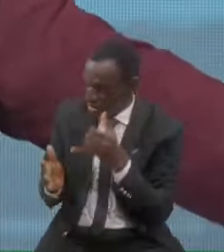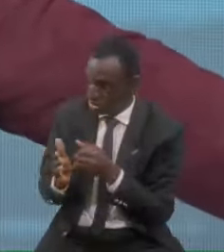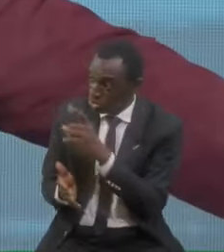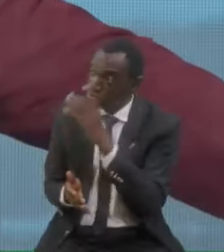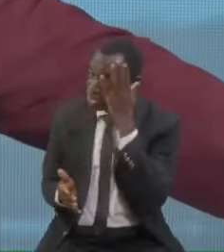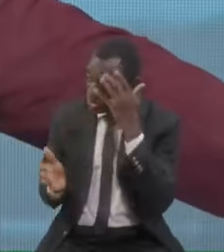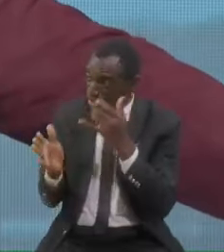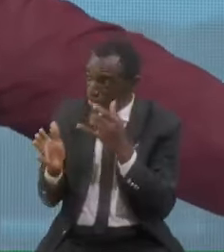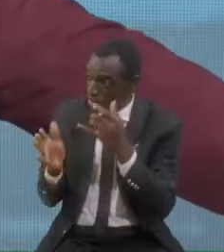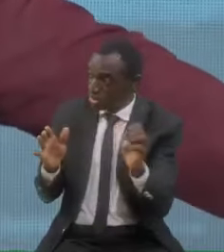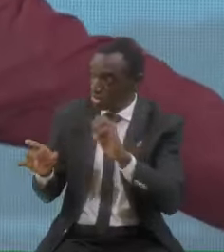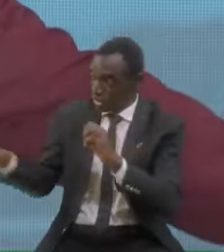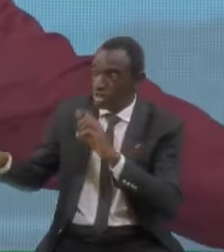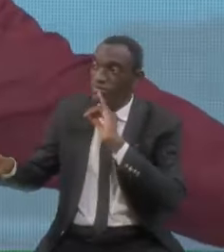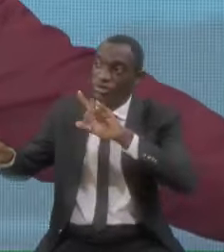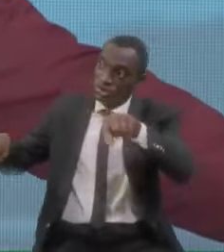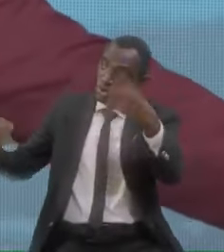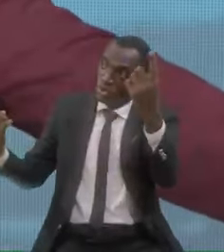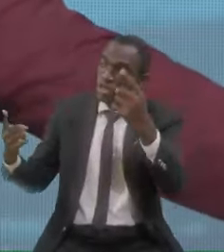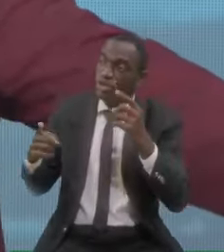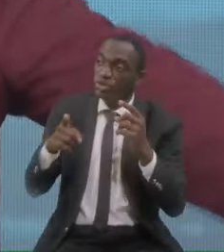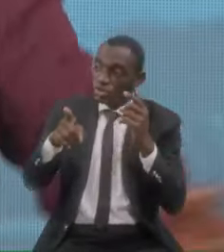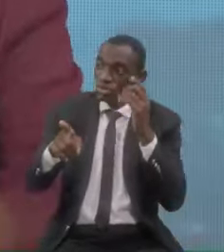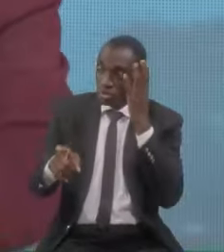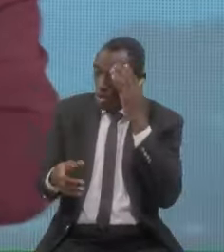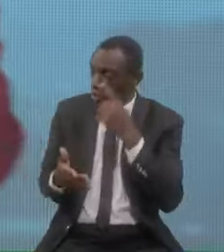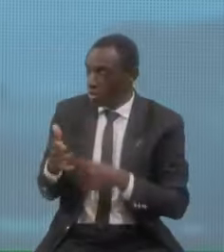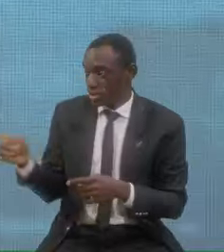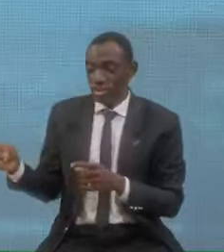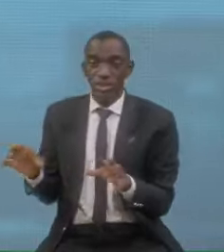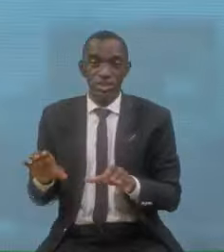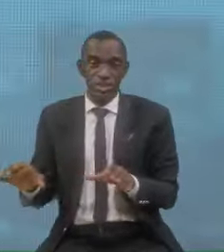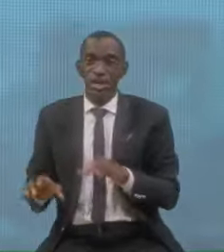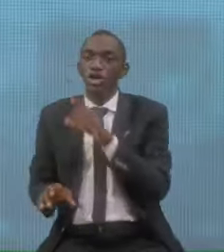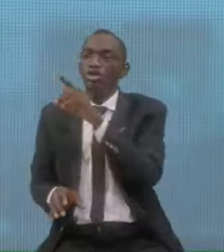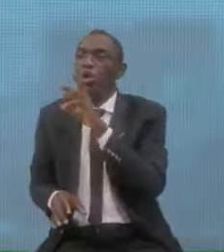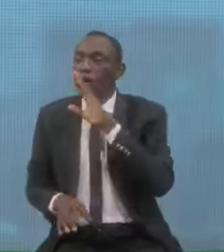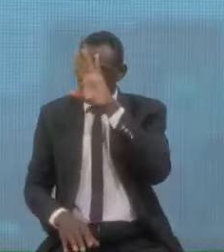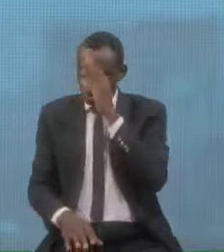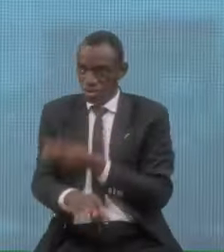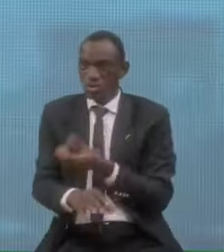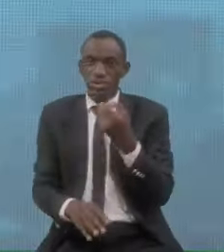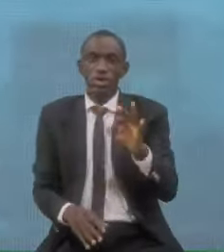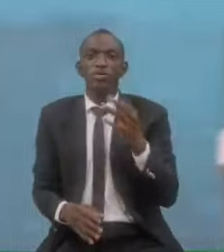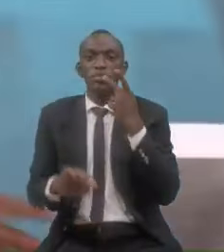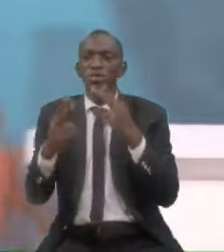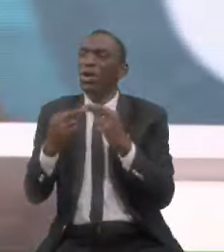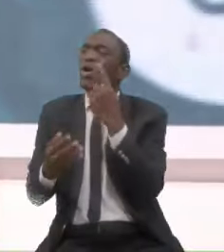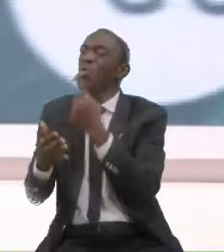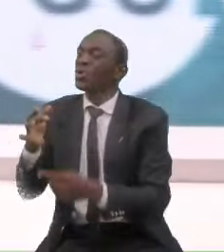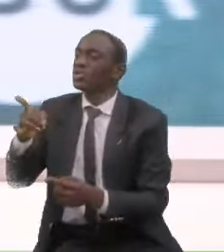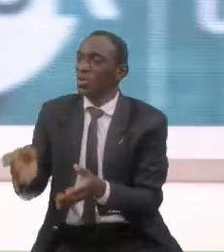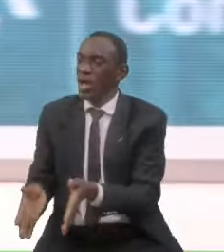know what he has done. You are sons of the prophets. What are you asking? Don't disturb me with your